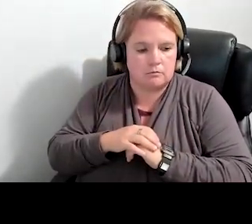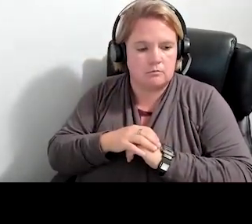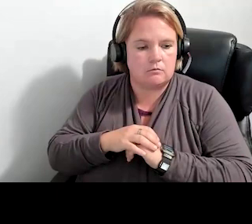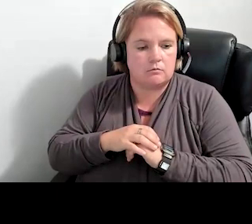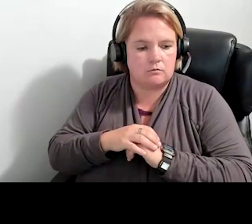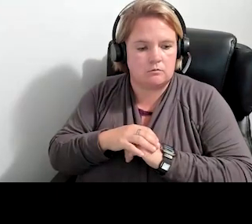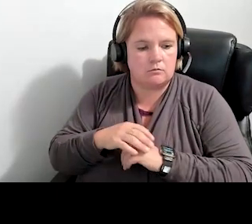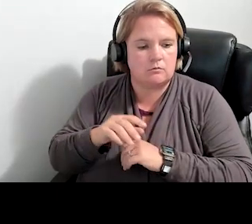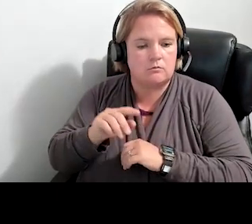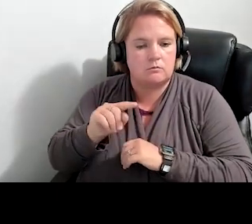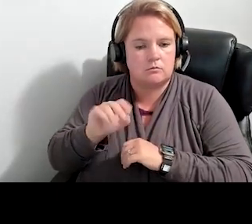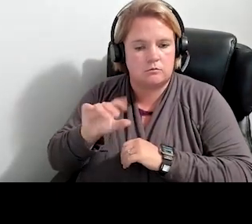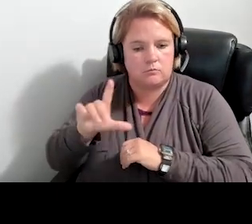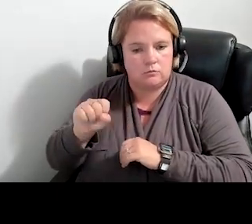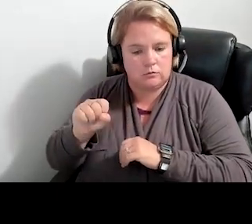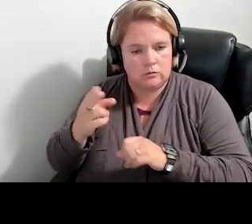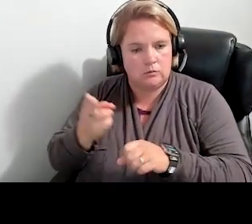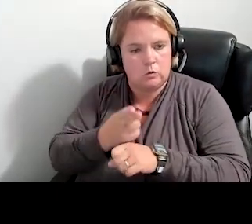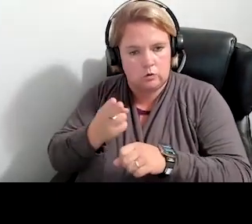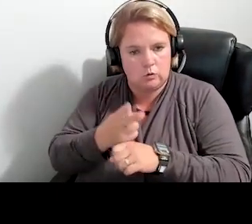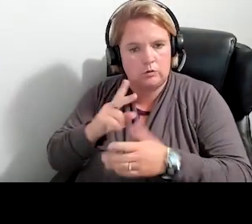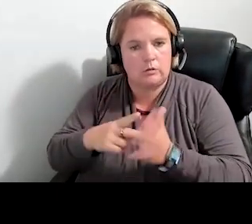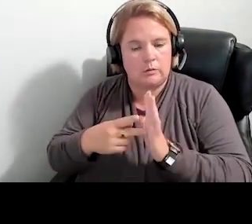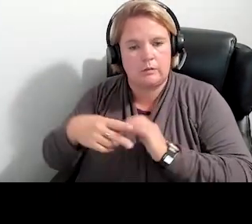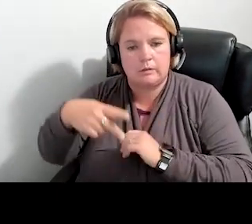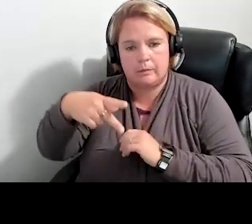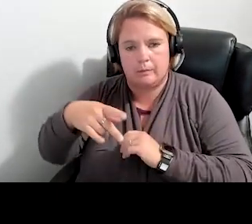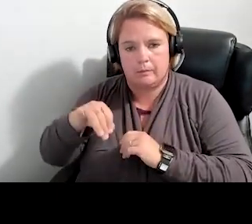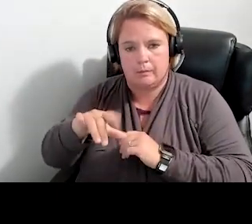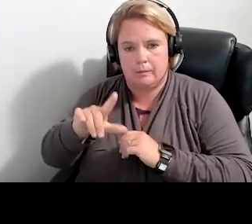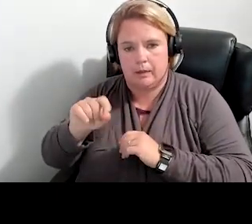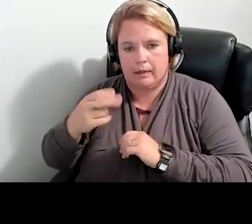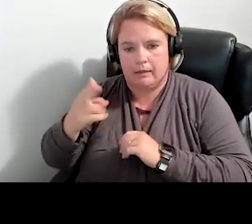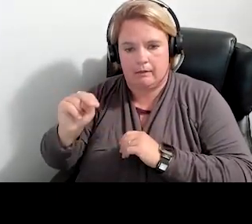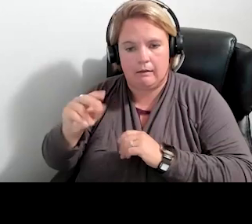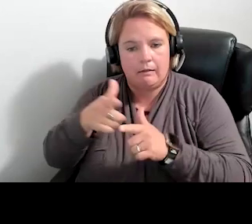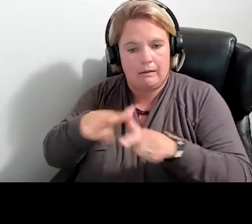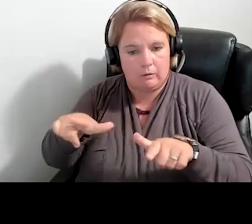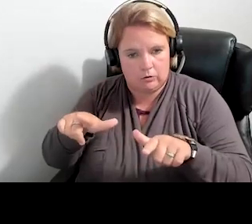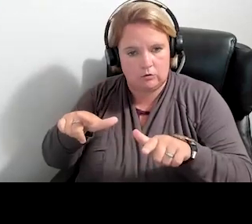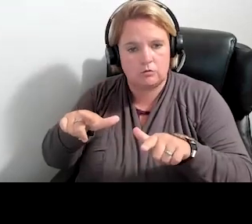tools I use, I program in the Python language. I